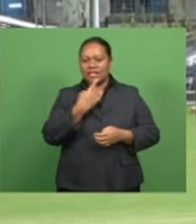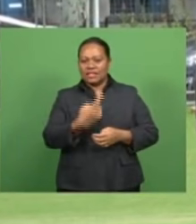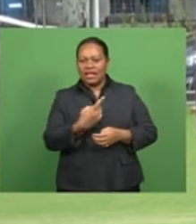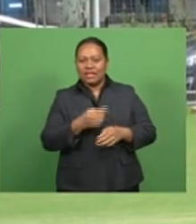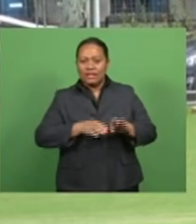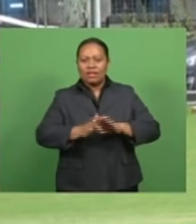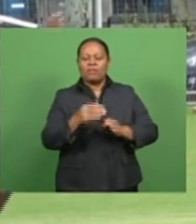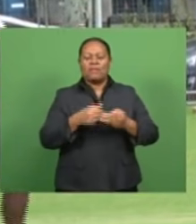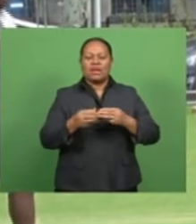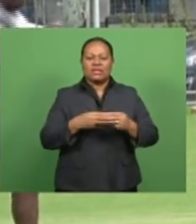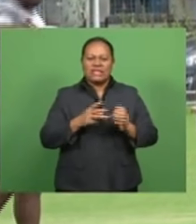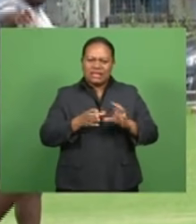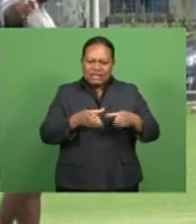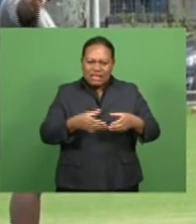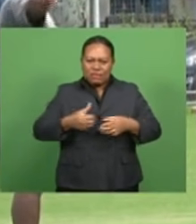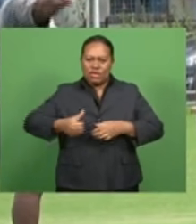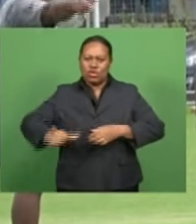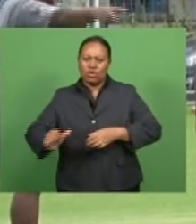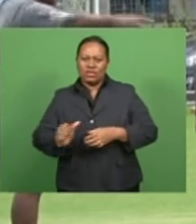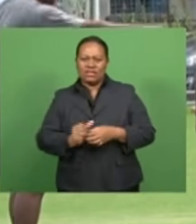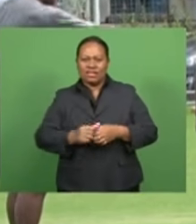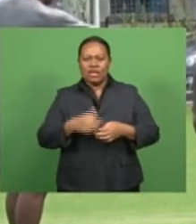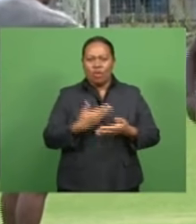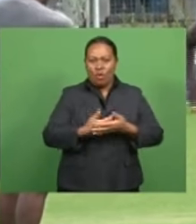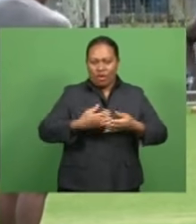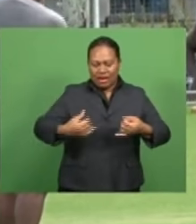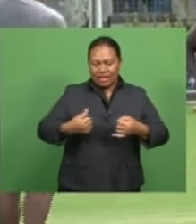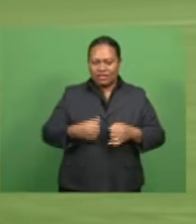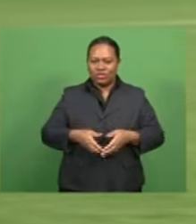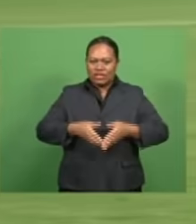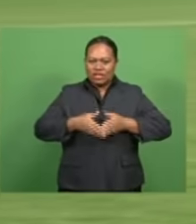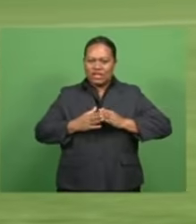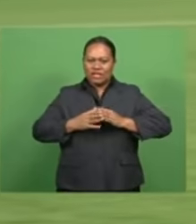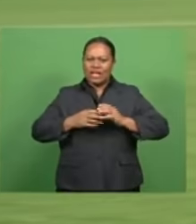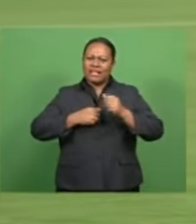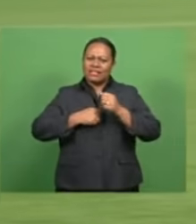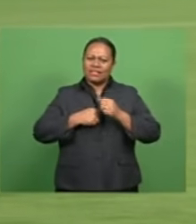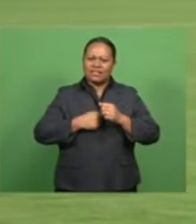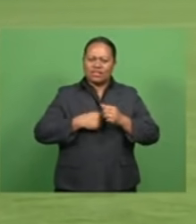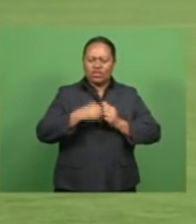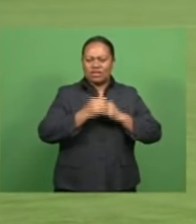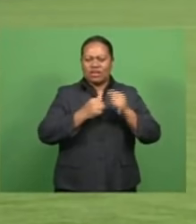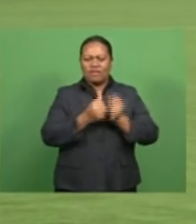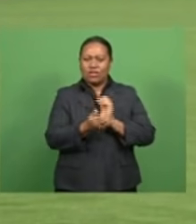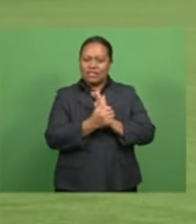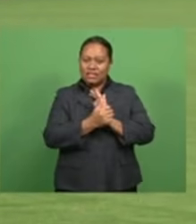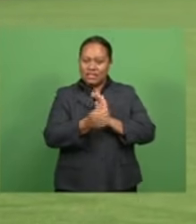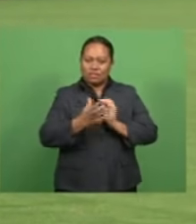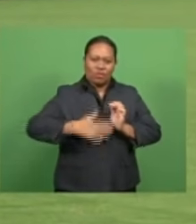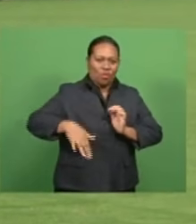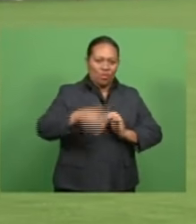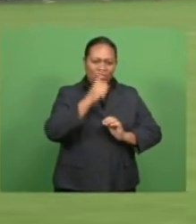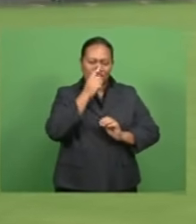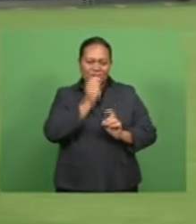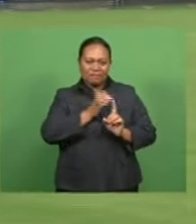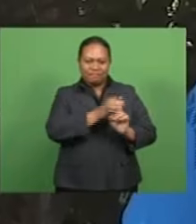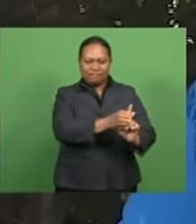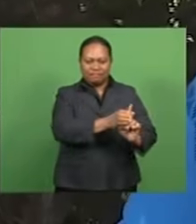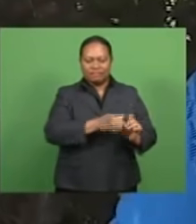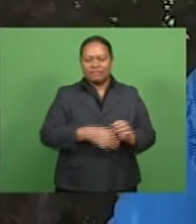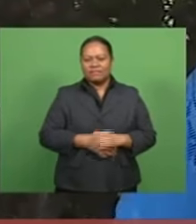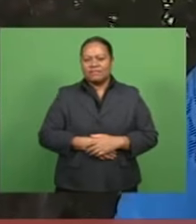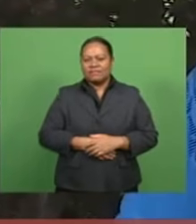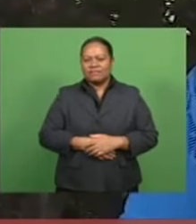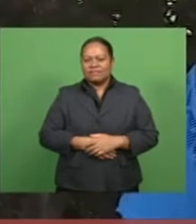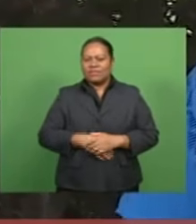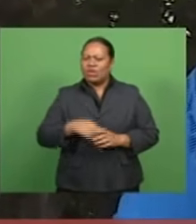his team are using the digital platform to introduce more structural skills for players in isolation.